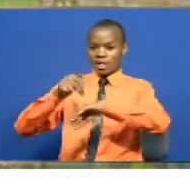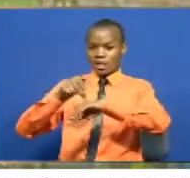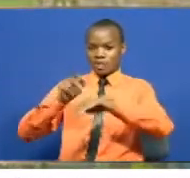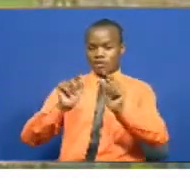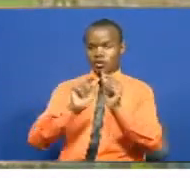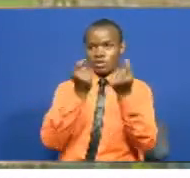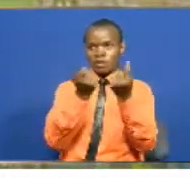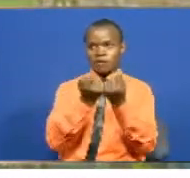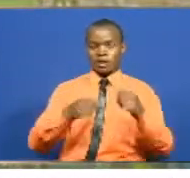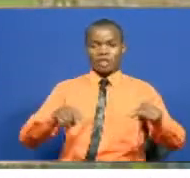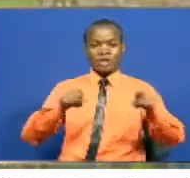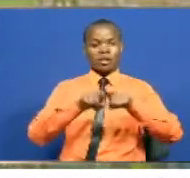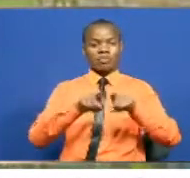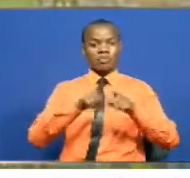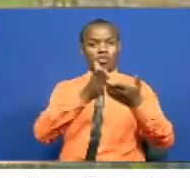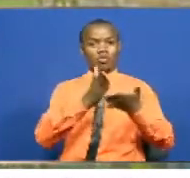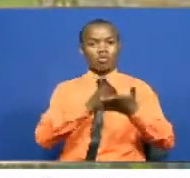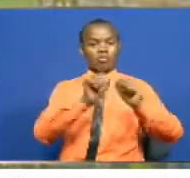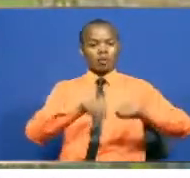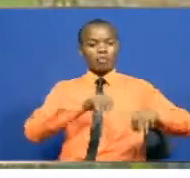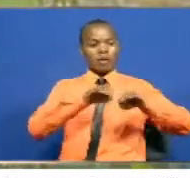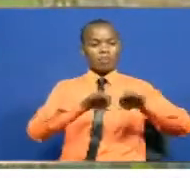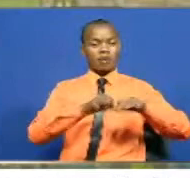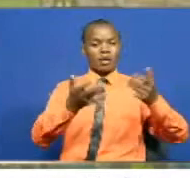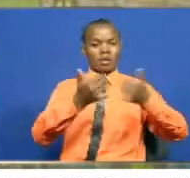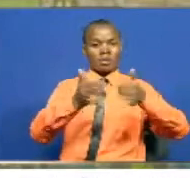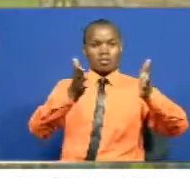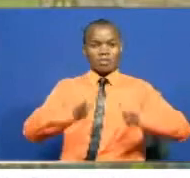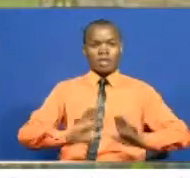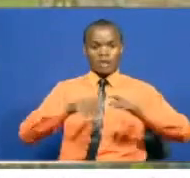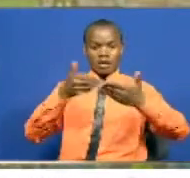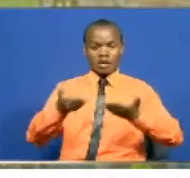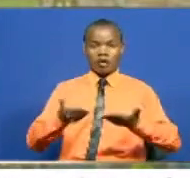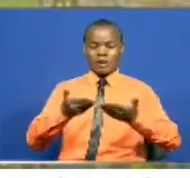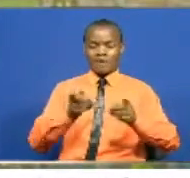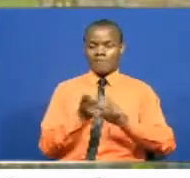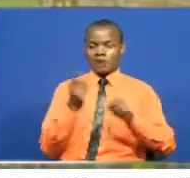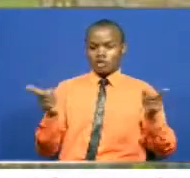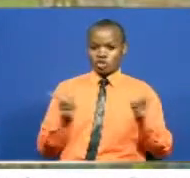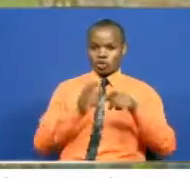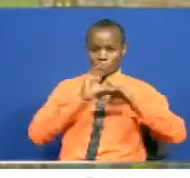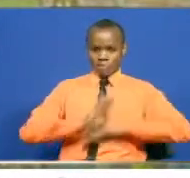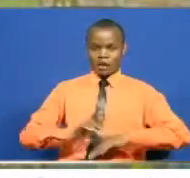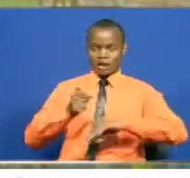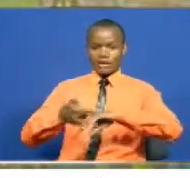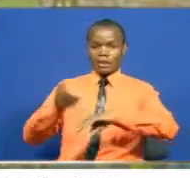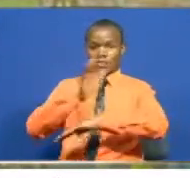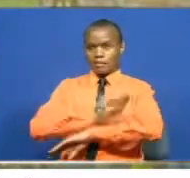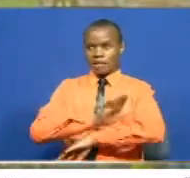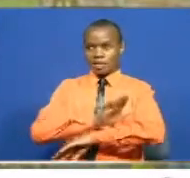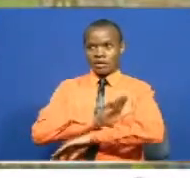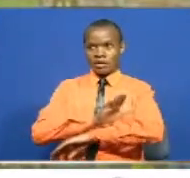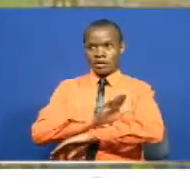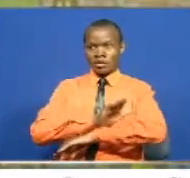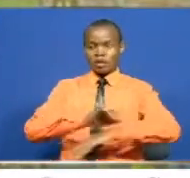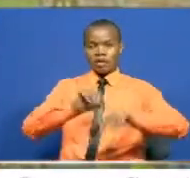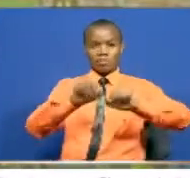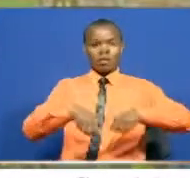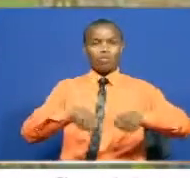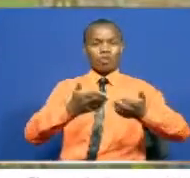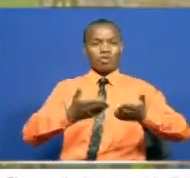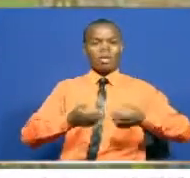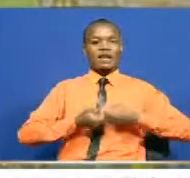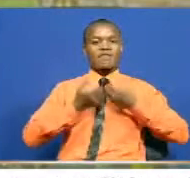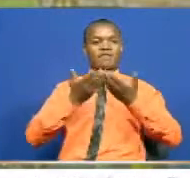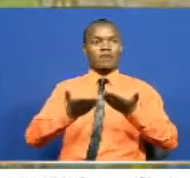and he's also going to be giving us some insights from the player's perspective. We'll be taking a short break. When we get back, let's catch up on